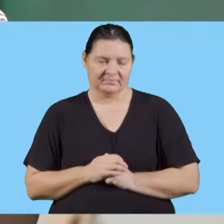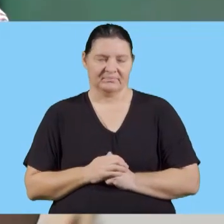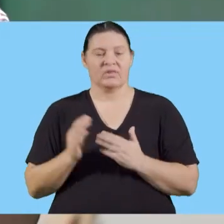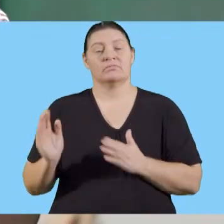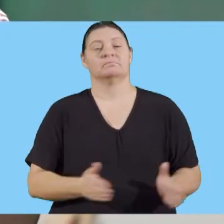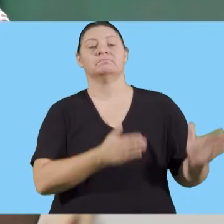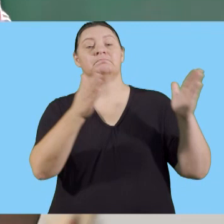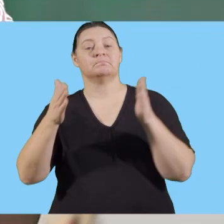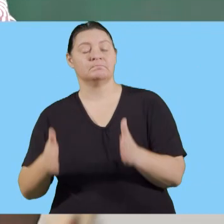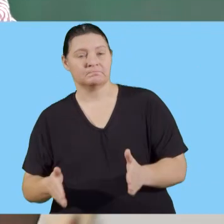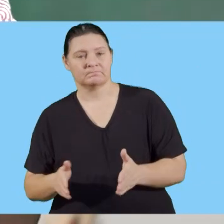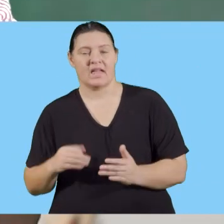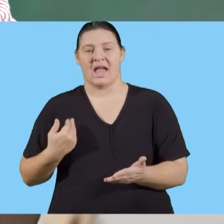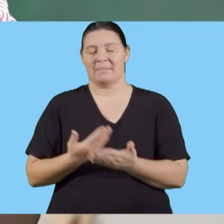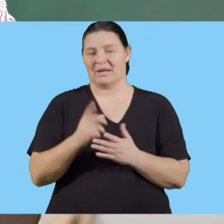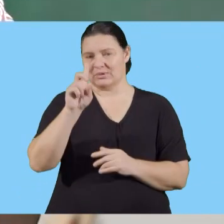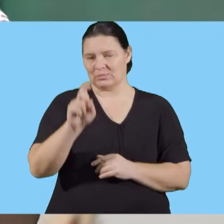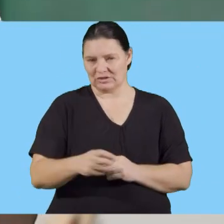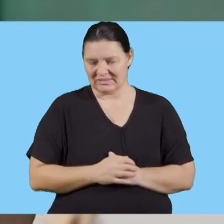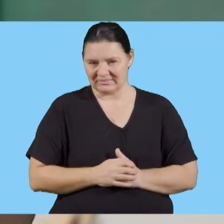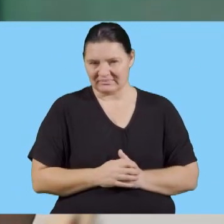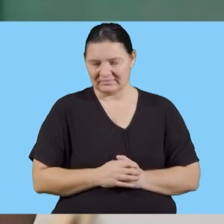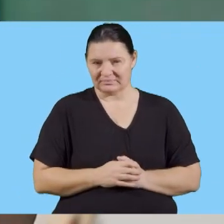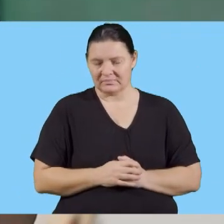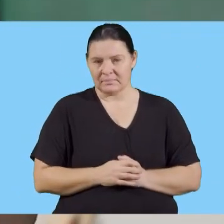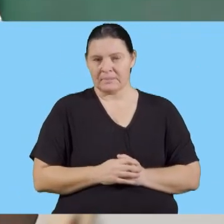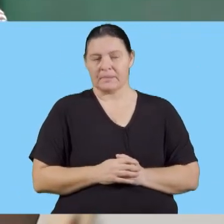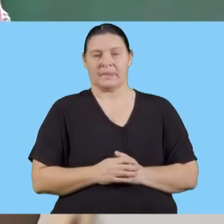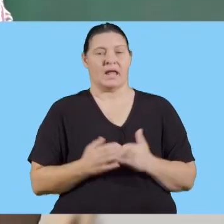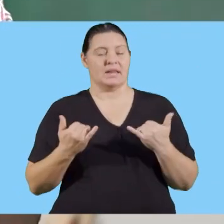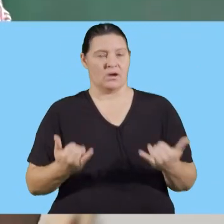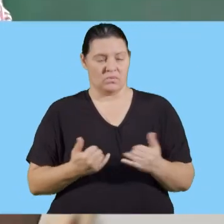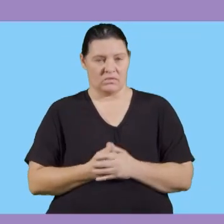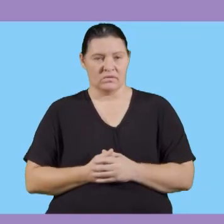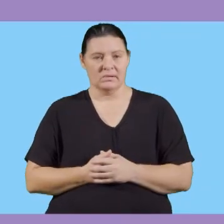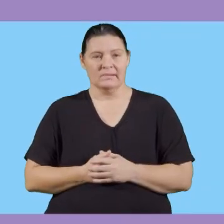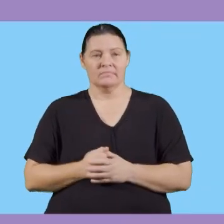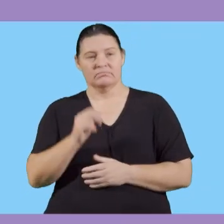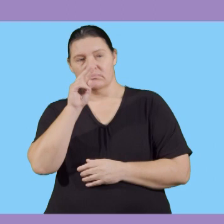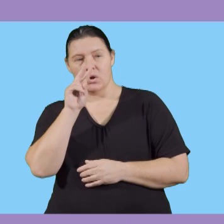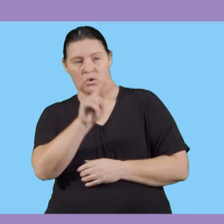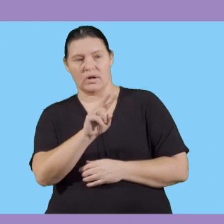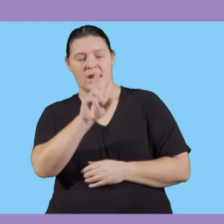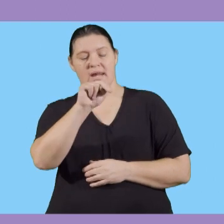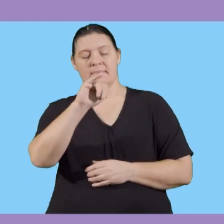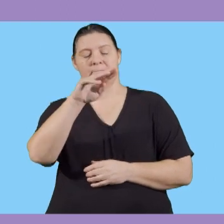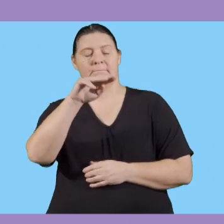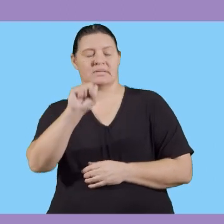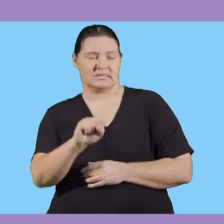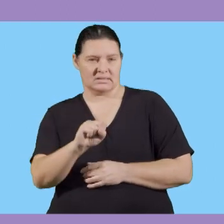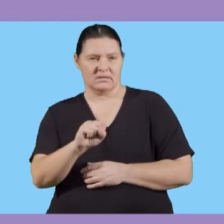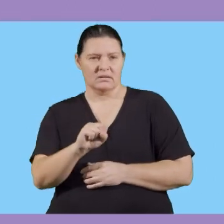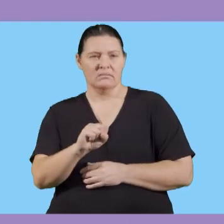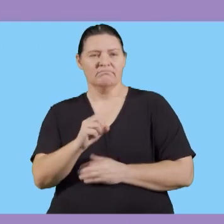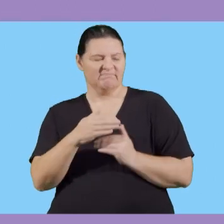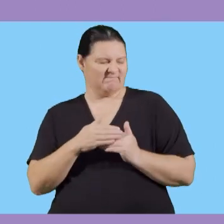Let's move on to our application questions. So now we are going to look at NIMS, and we are going to look at NIMS